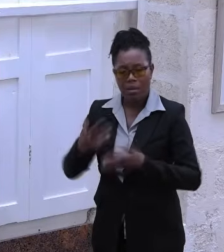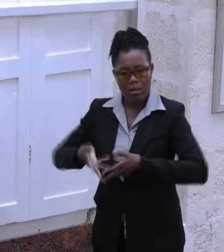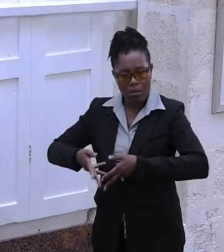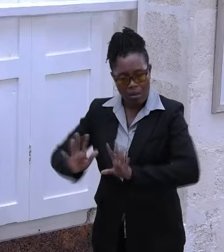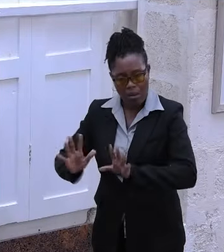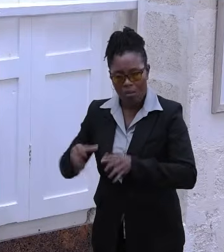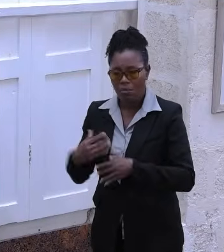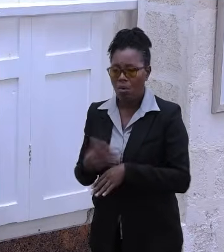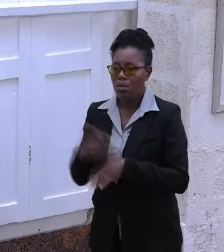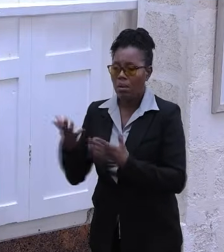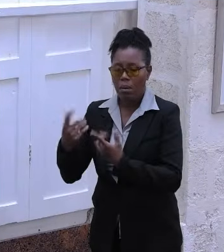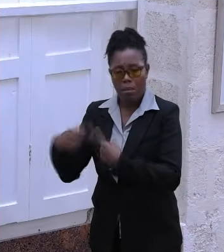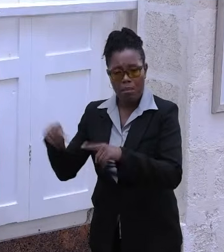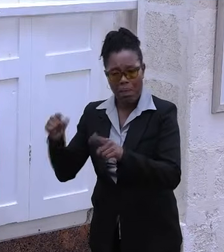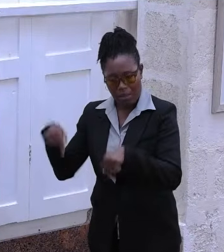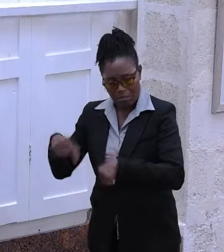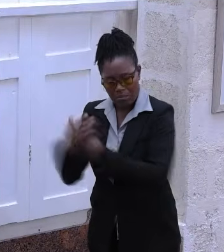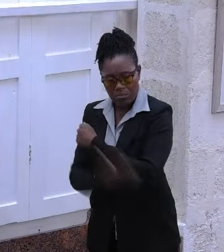in this country?